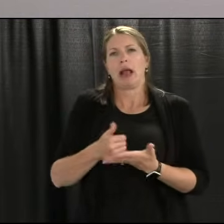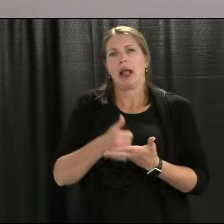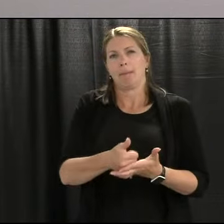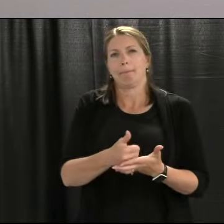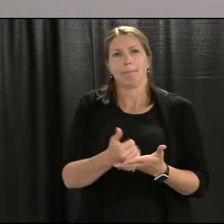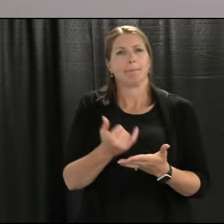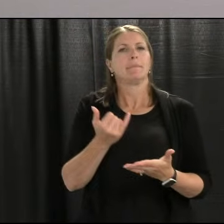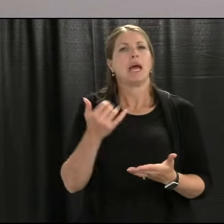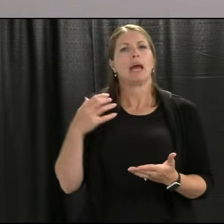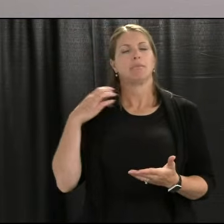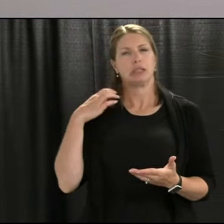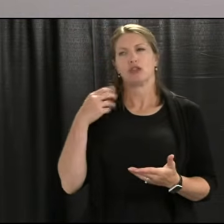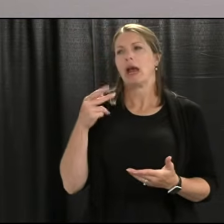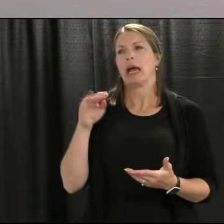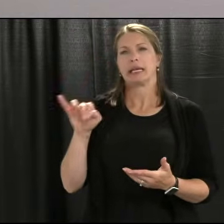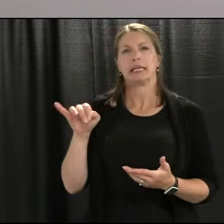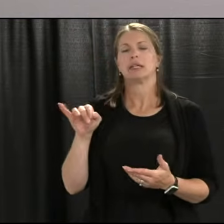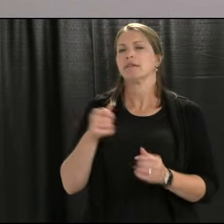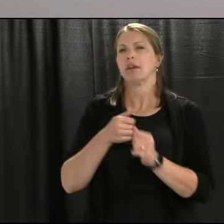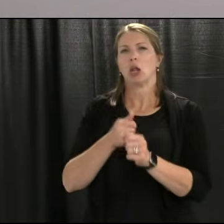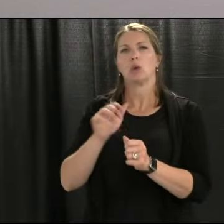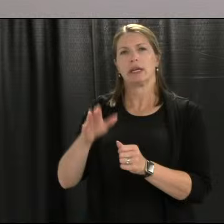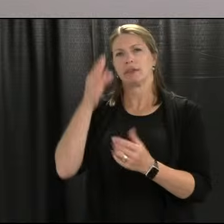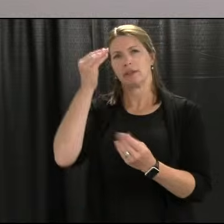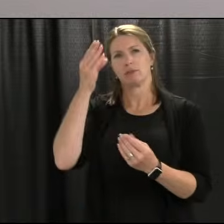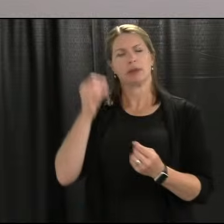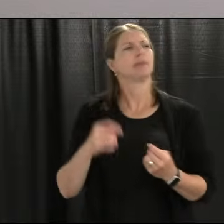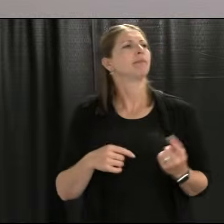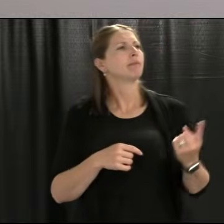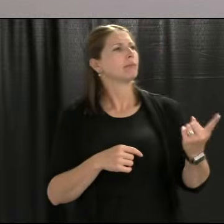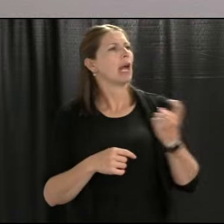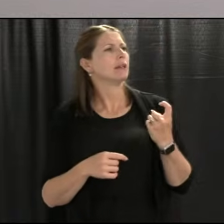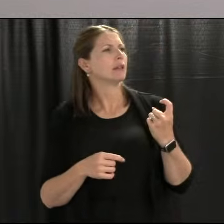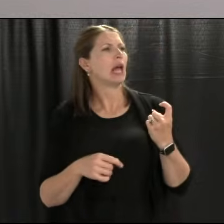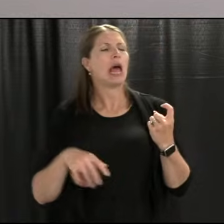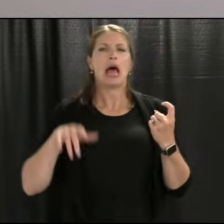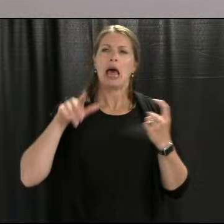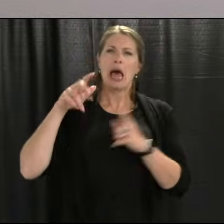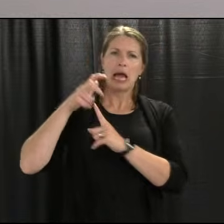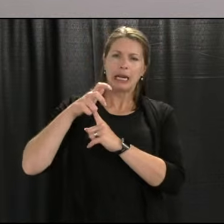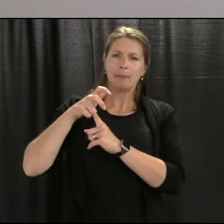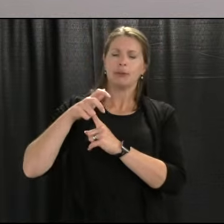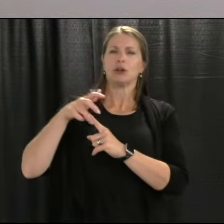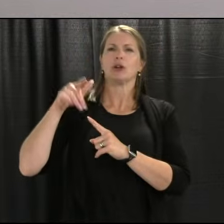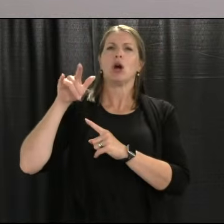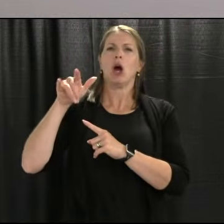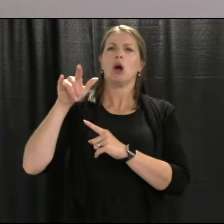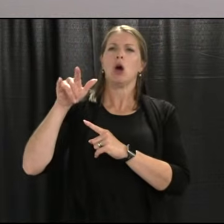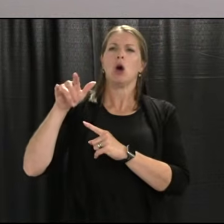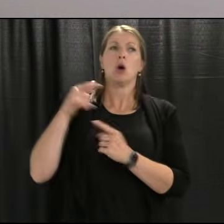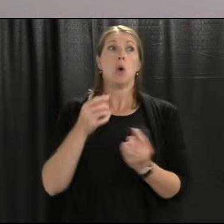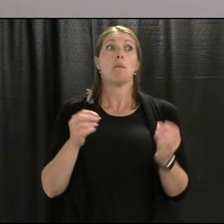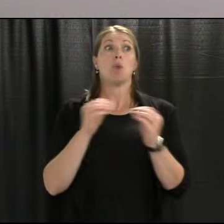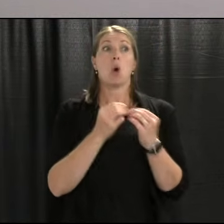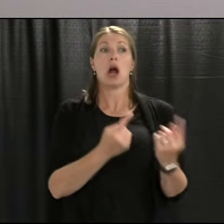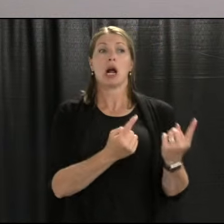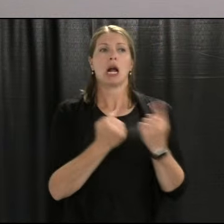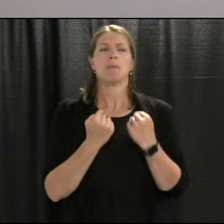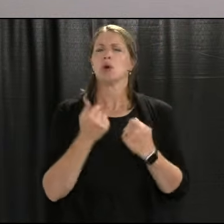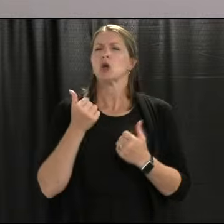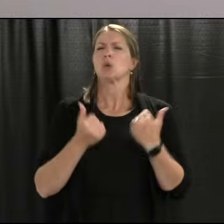sense of which water bombing or helicopter assets are on the way that are private, and maybe a ballpark figure, like